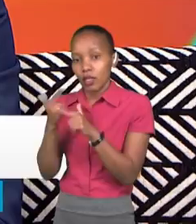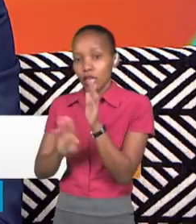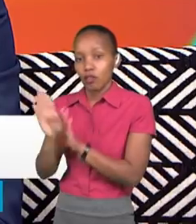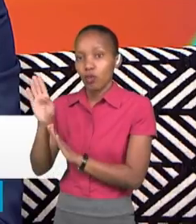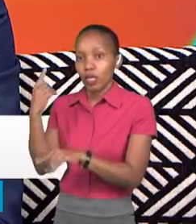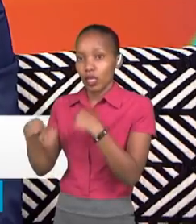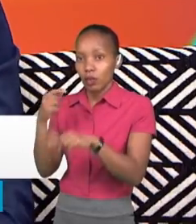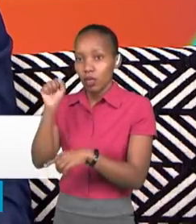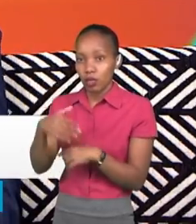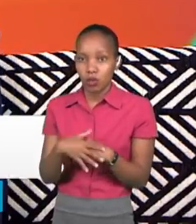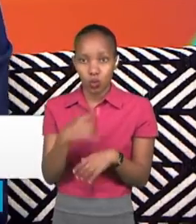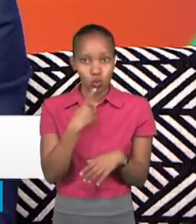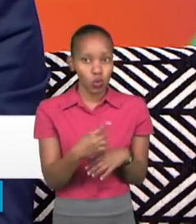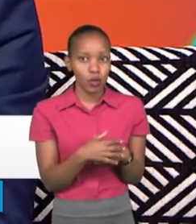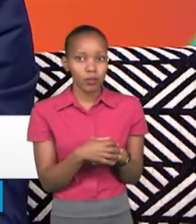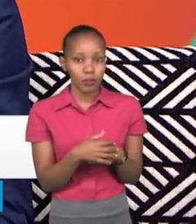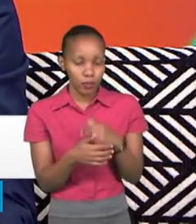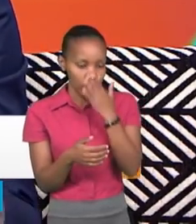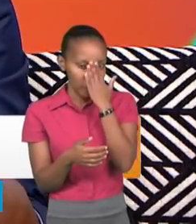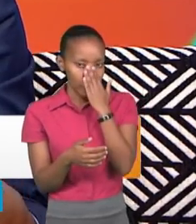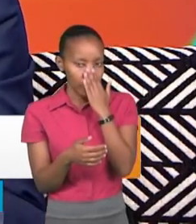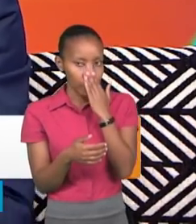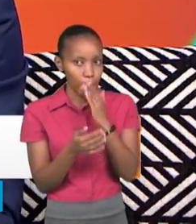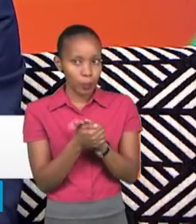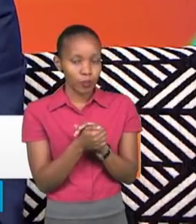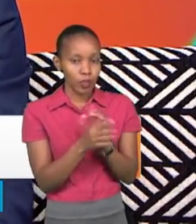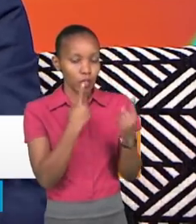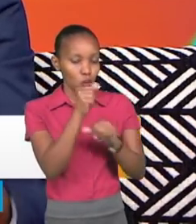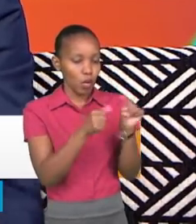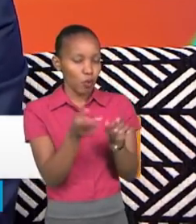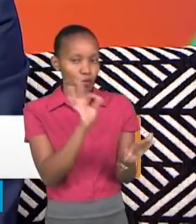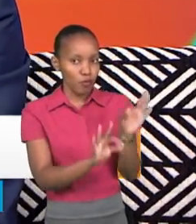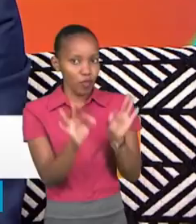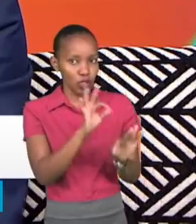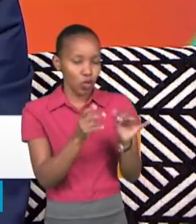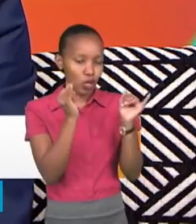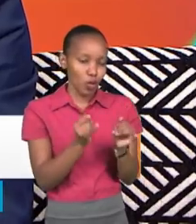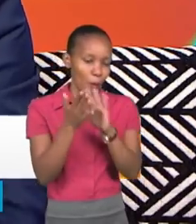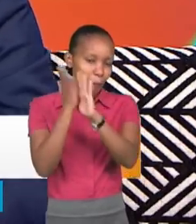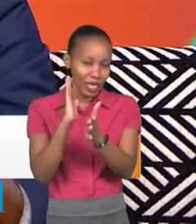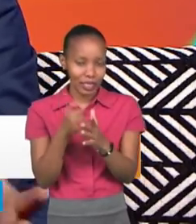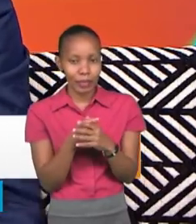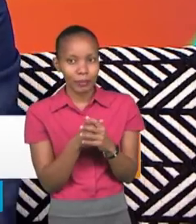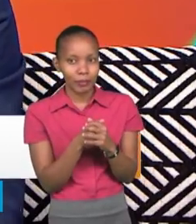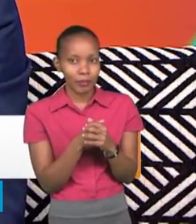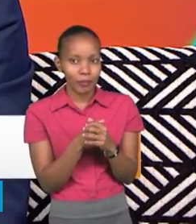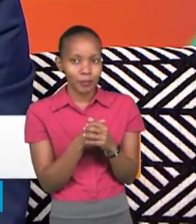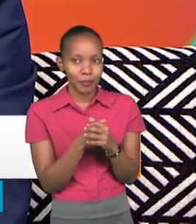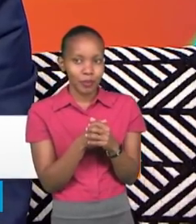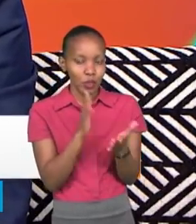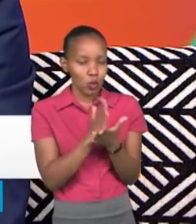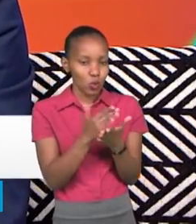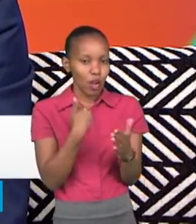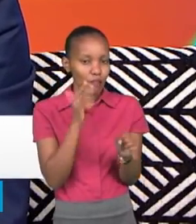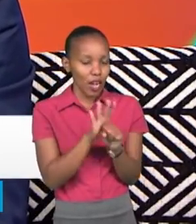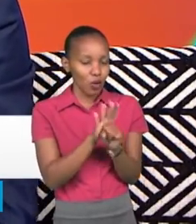game. Now, I mentioned swag and glamour. Yes, new bars, maybe new. There's so much